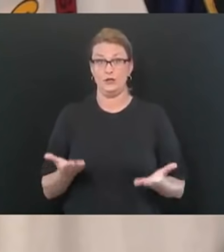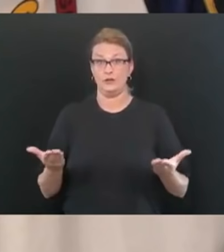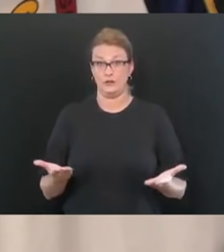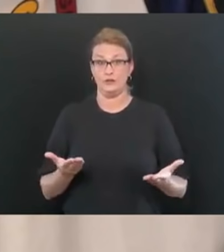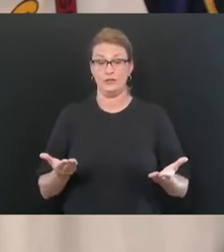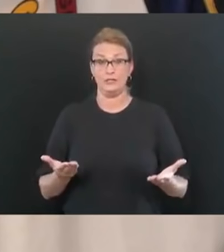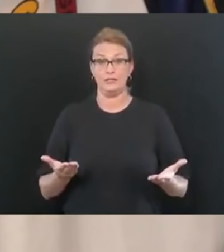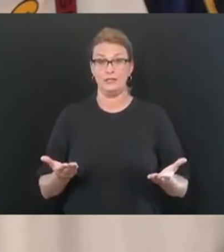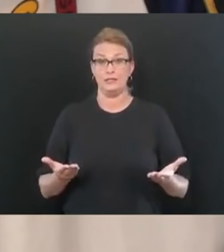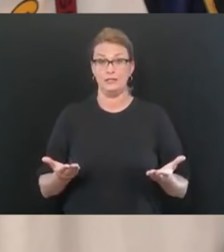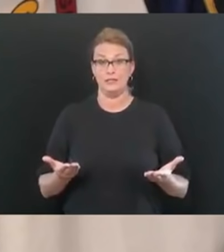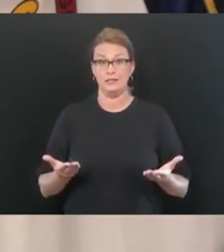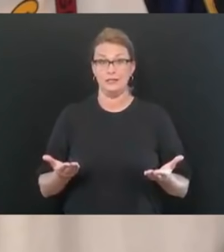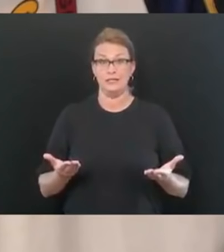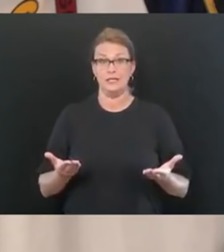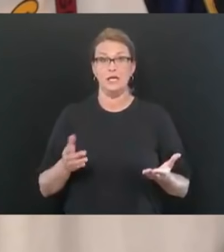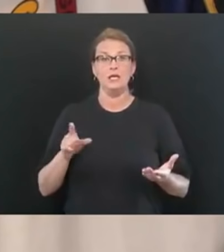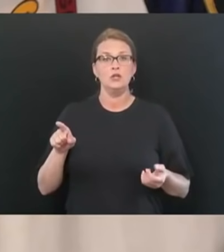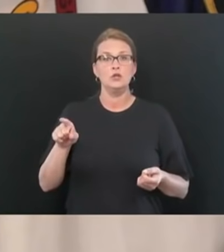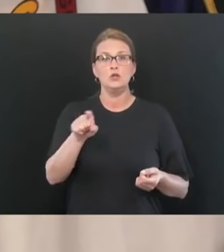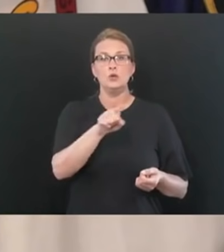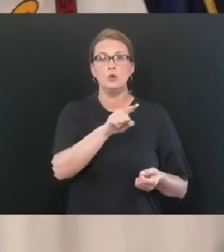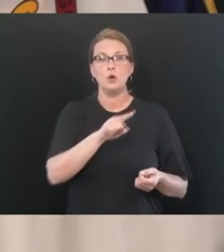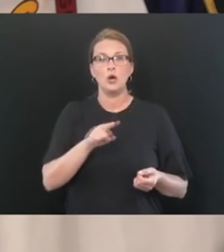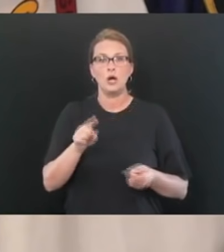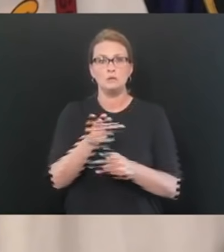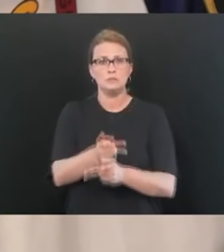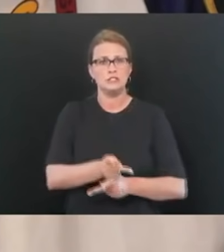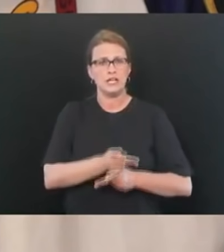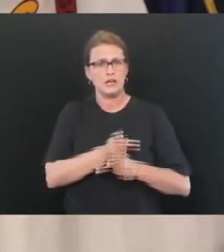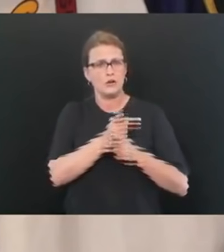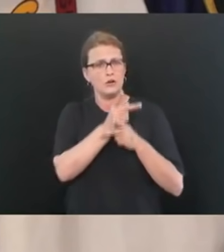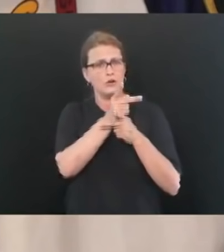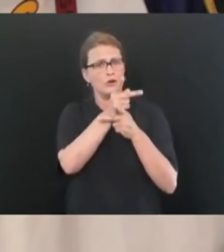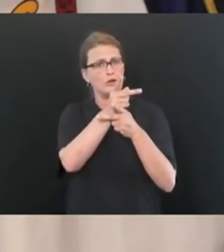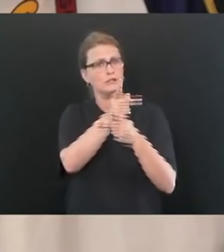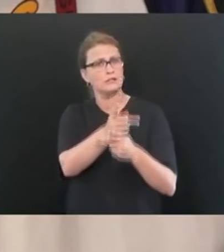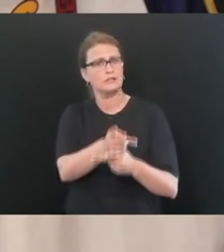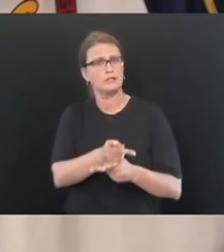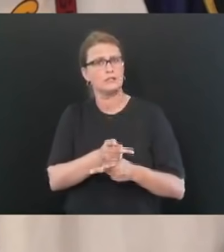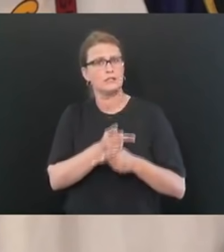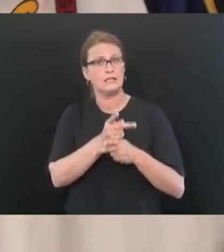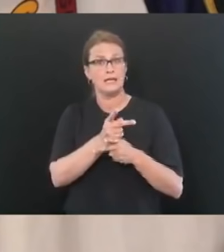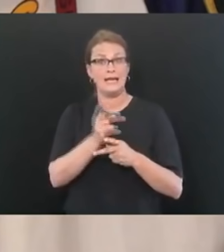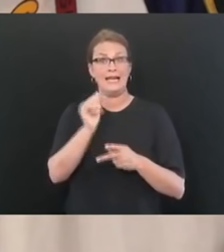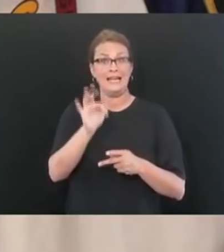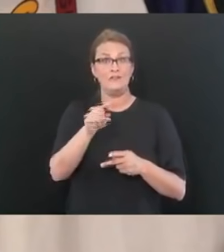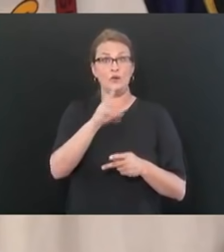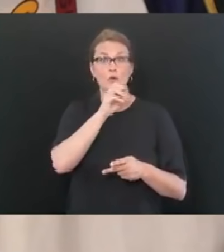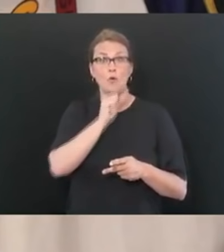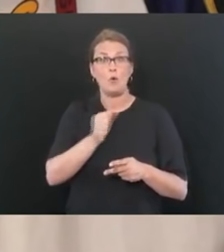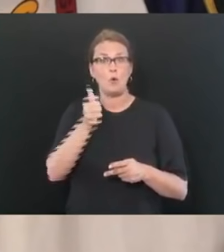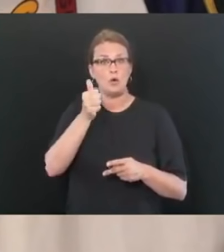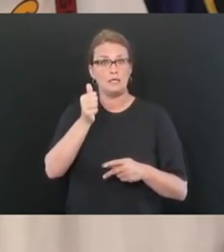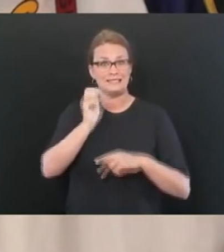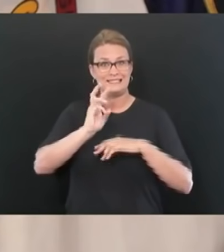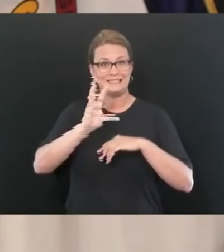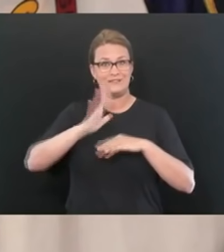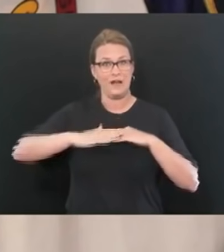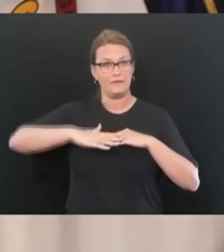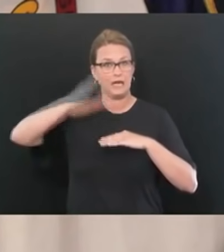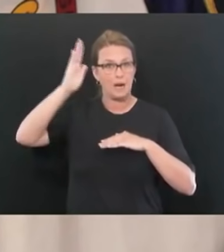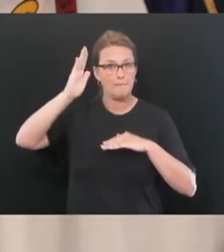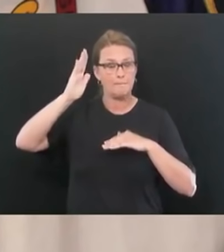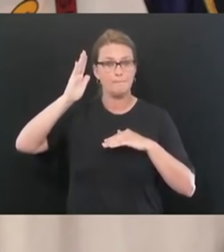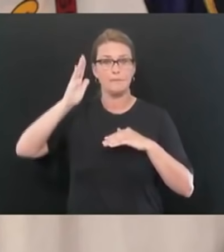you should take all the caution in the world, especially if you're in excess of 65 years of age, or